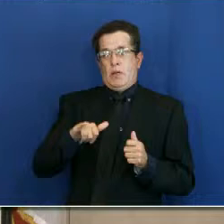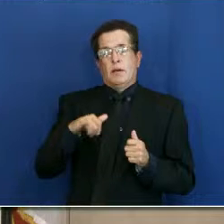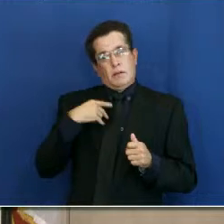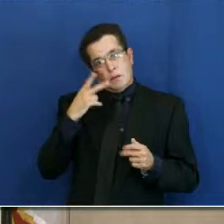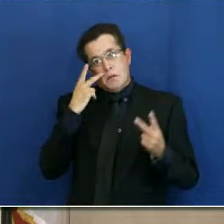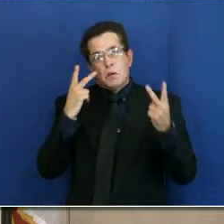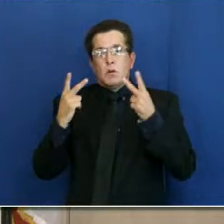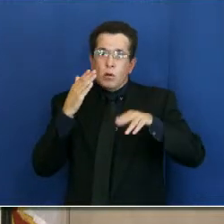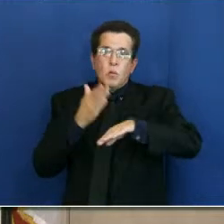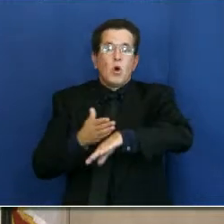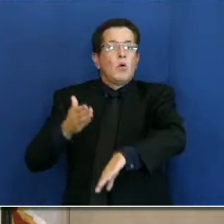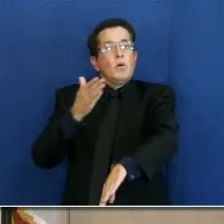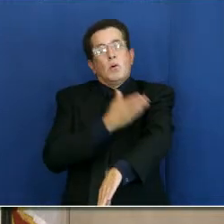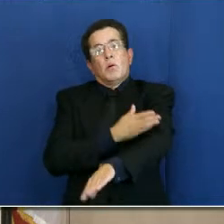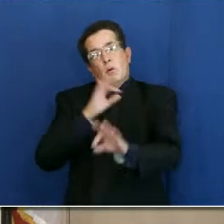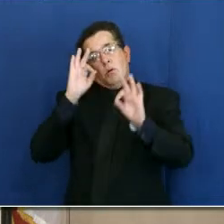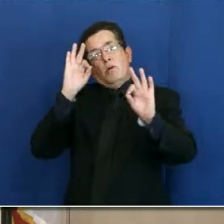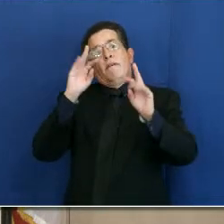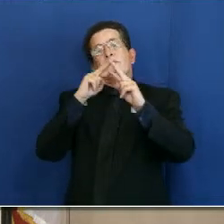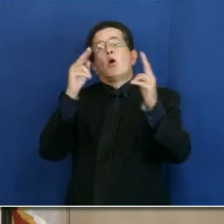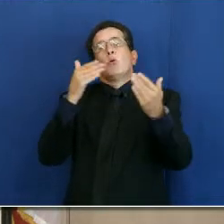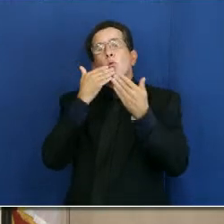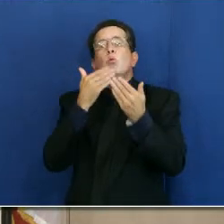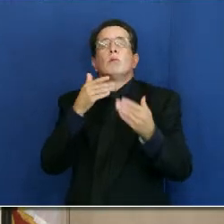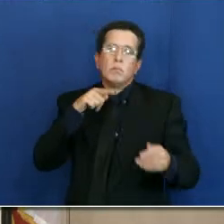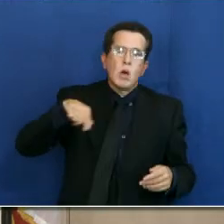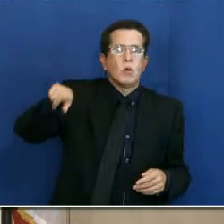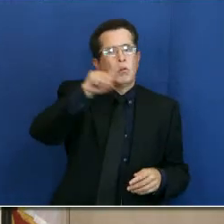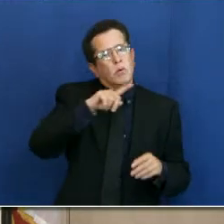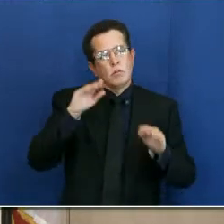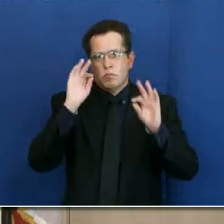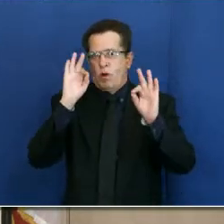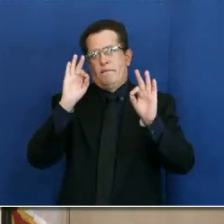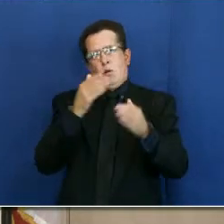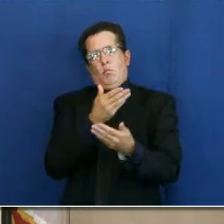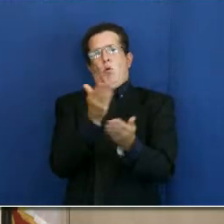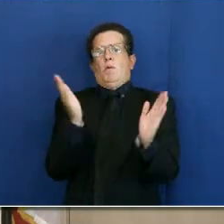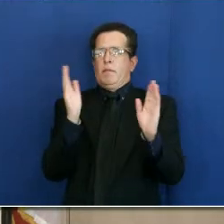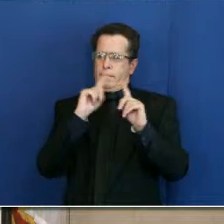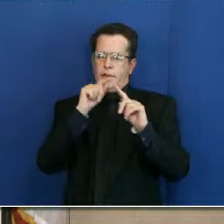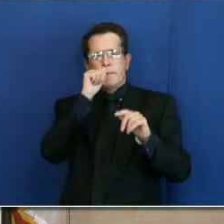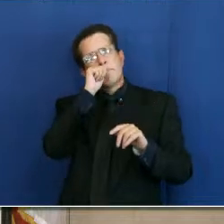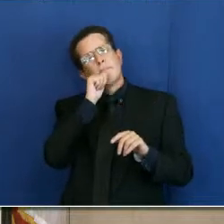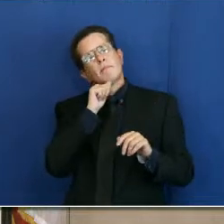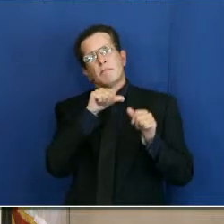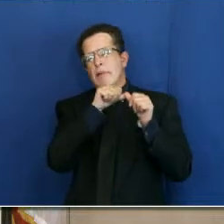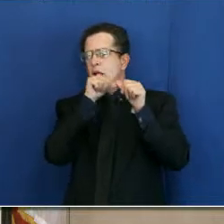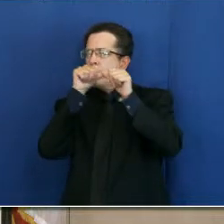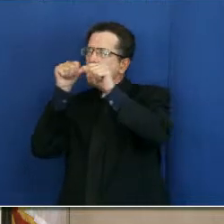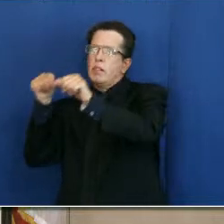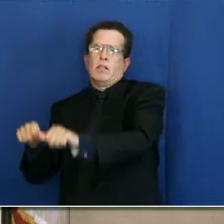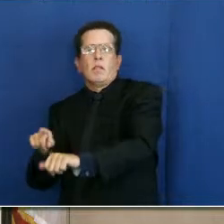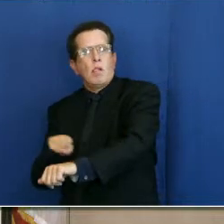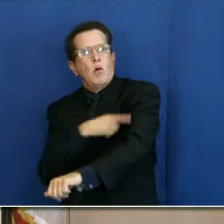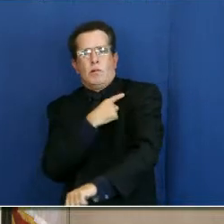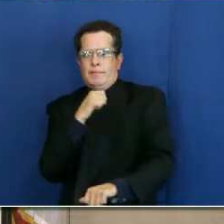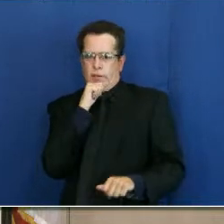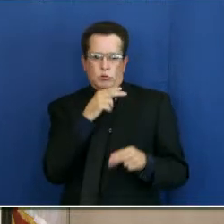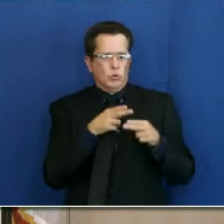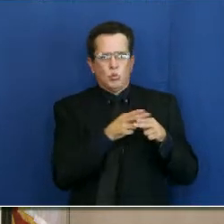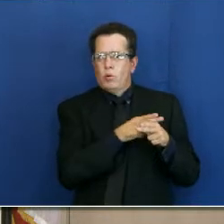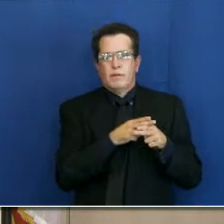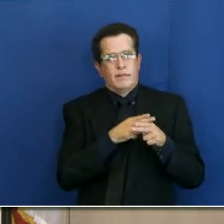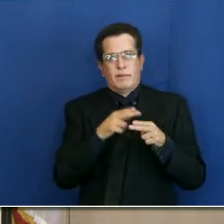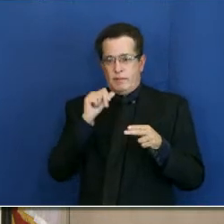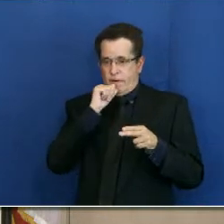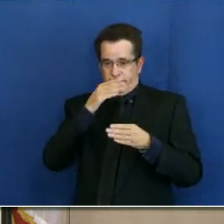making progress as a region and we're doing good, but we really do have to understand this is a marathon. It is not a sprint. The finish line